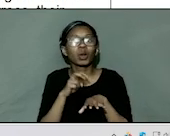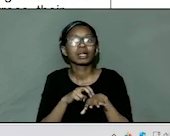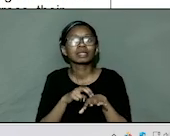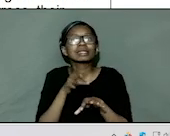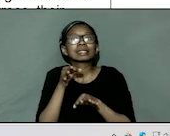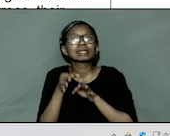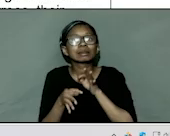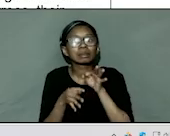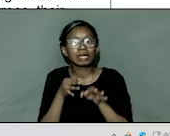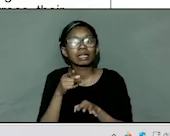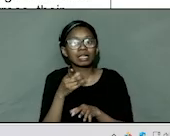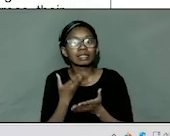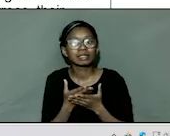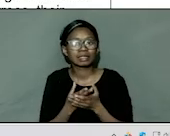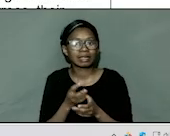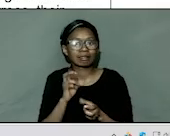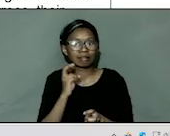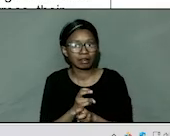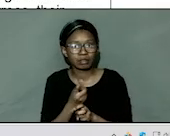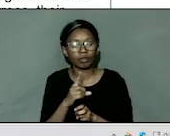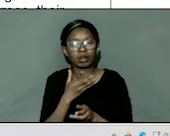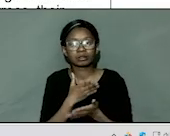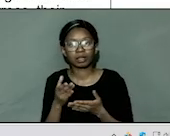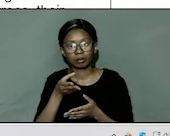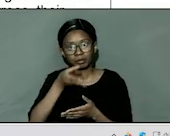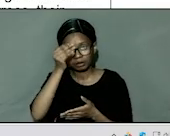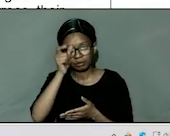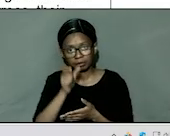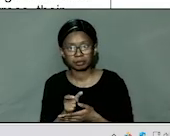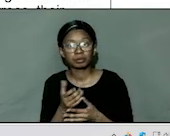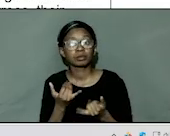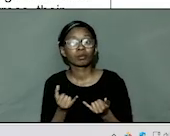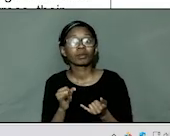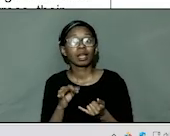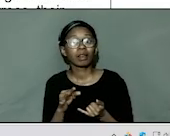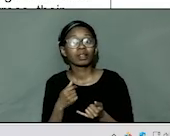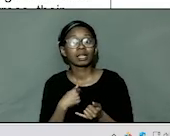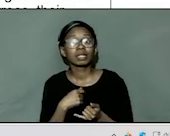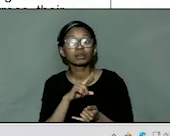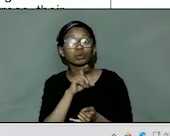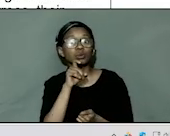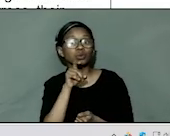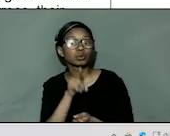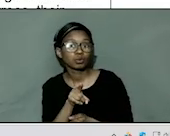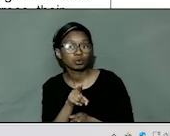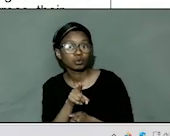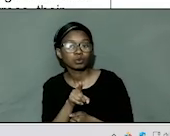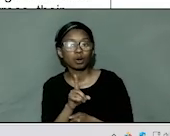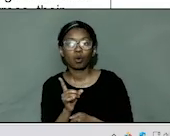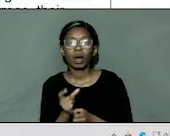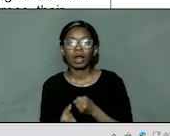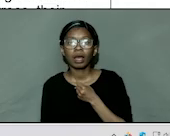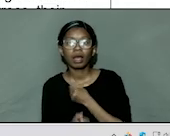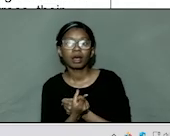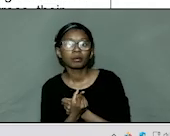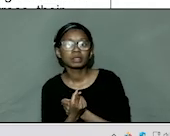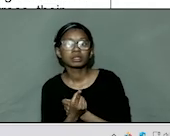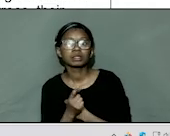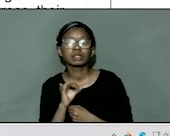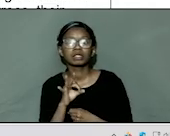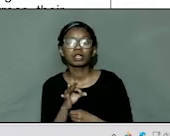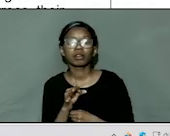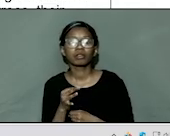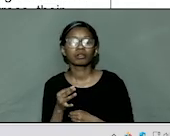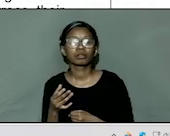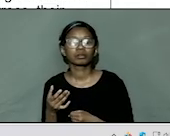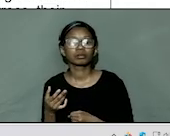which is difficult for most learners. Ladies and gentlemen, if I'm going to ask you, what happens if they shoot you